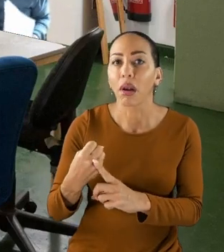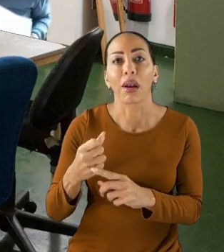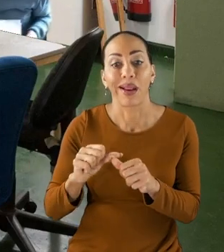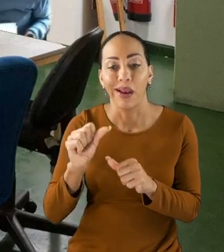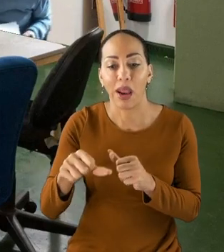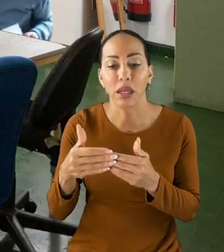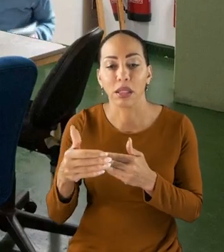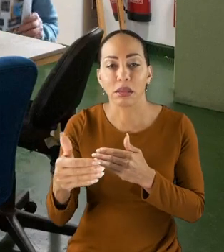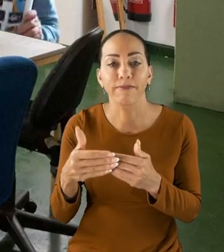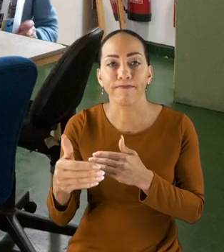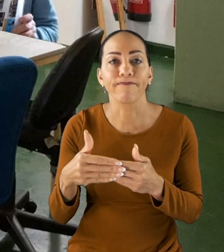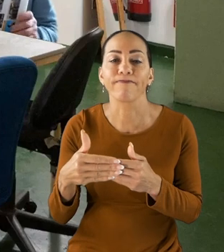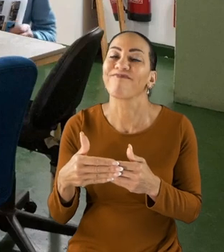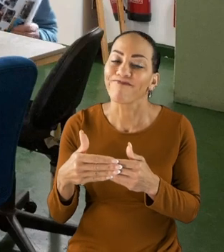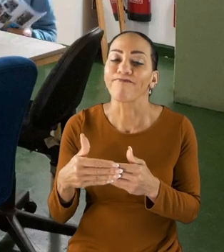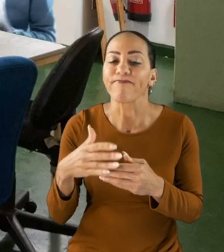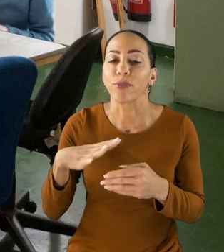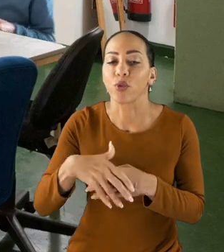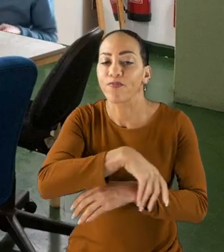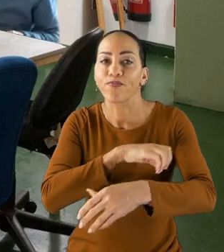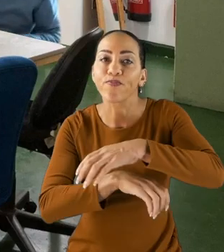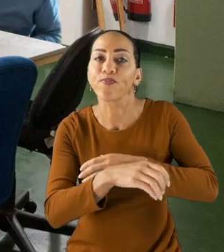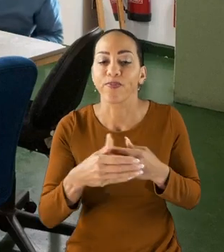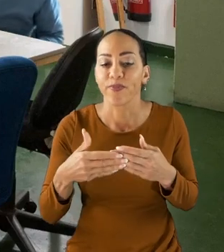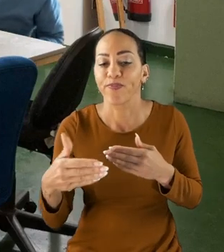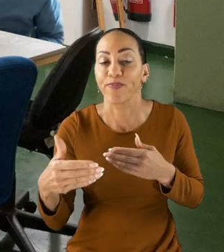that's been achieved, but also a long way to go in many ways.